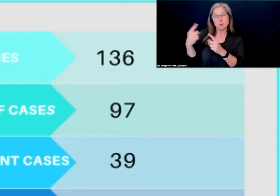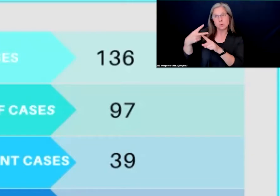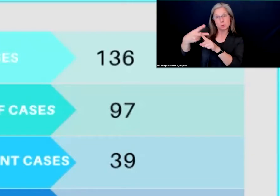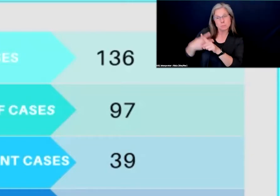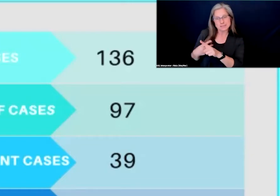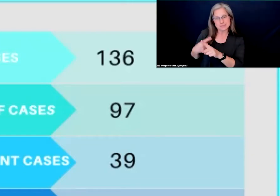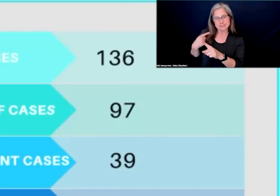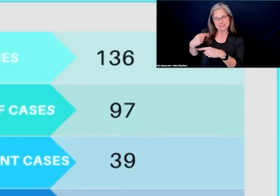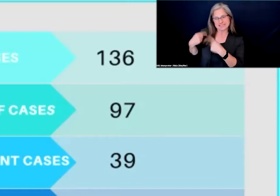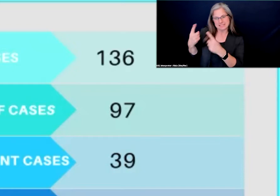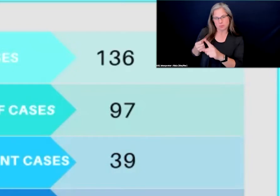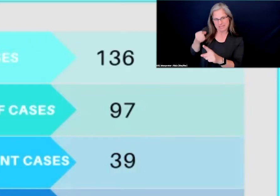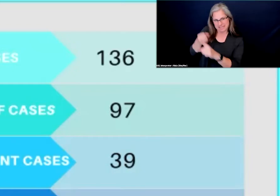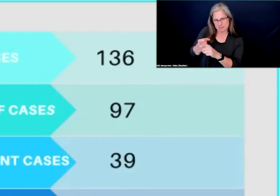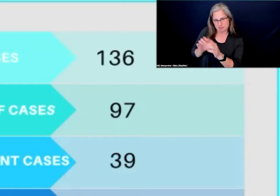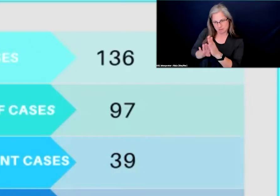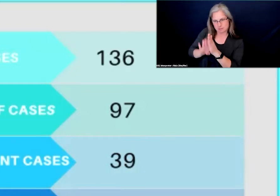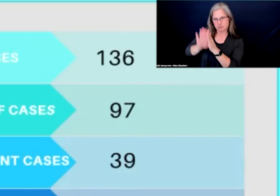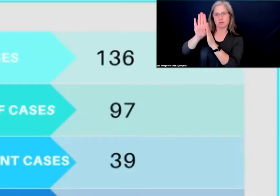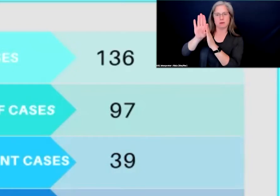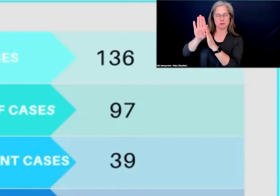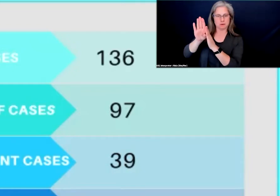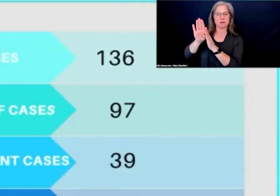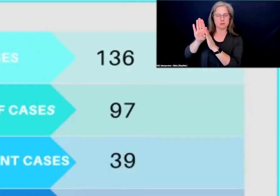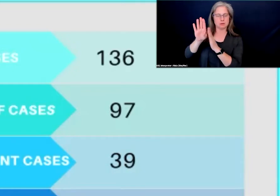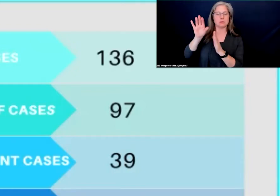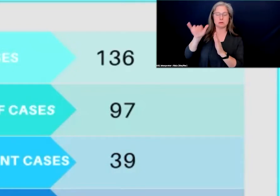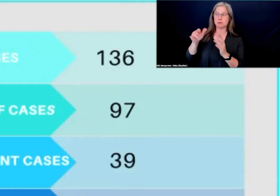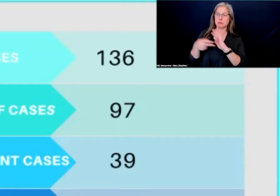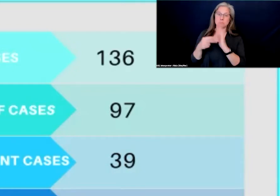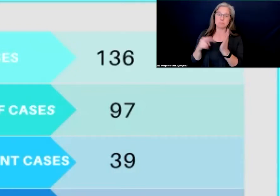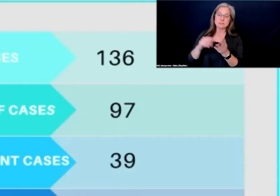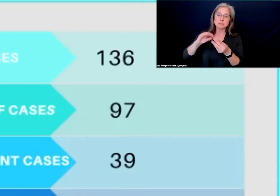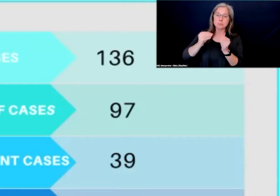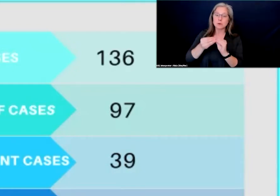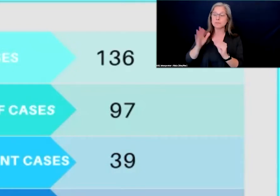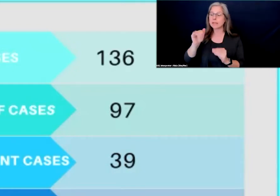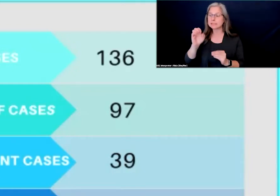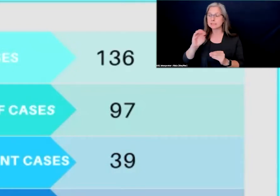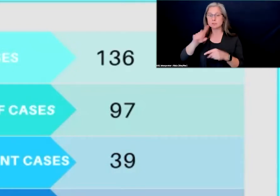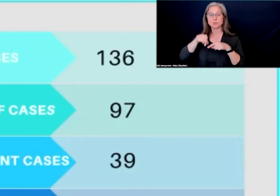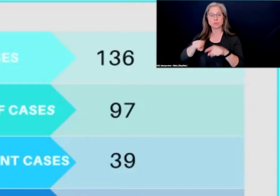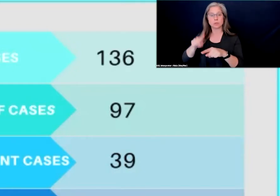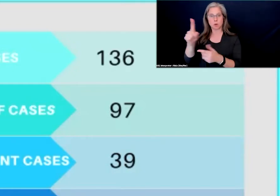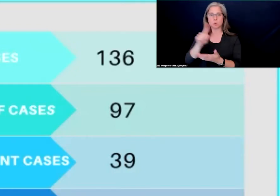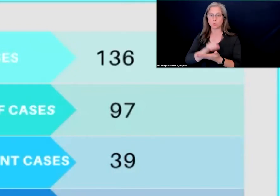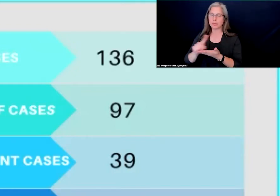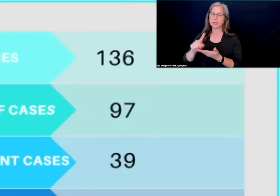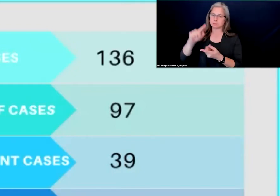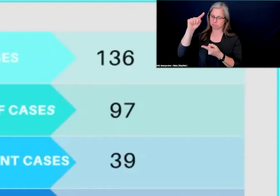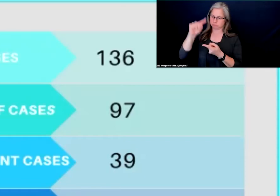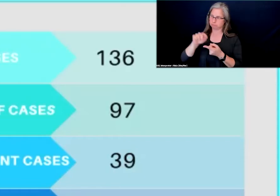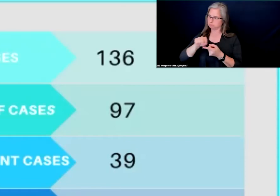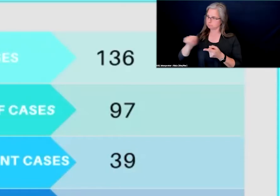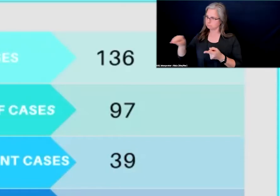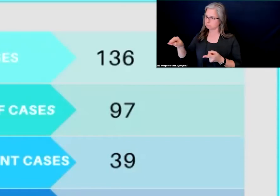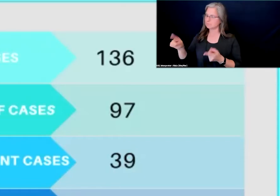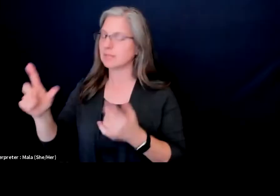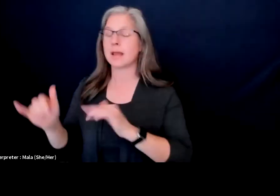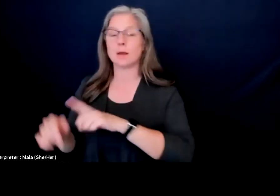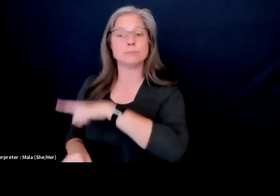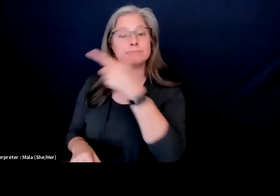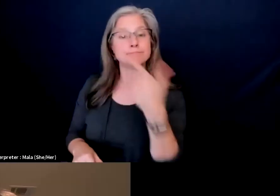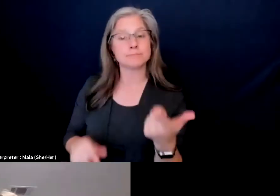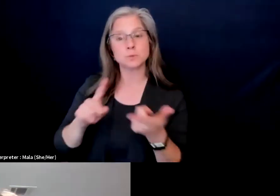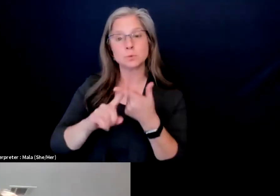we hit our peak in terms of the number of cases reported in 1 week. And now I'd like to turn it over